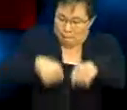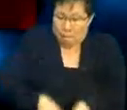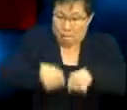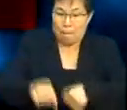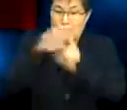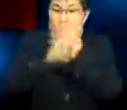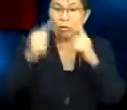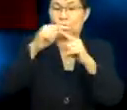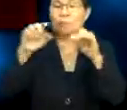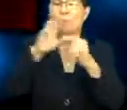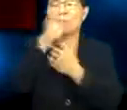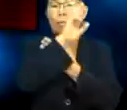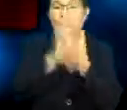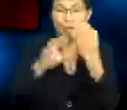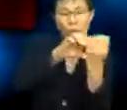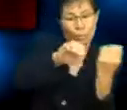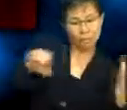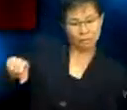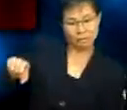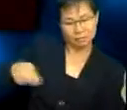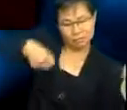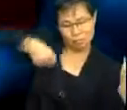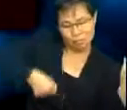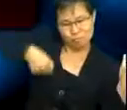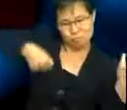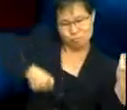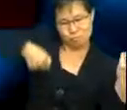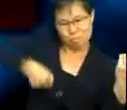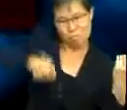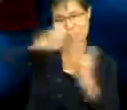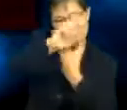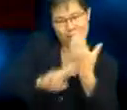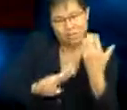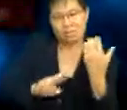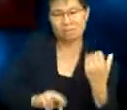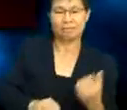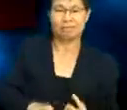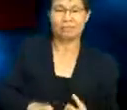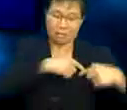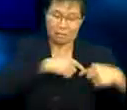that pumps blood to the blood vessels.